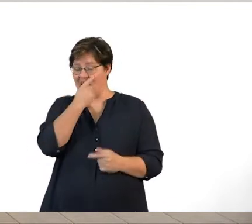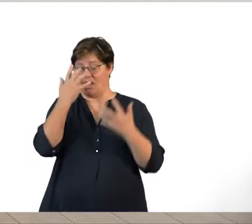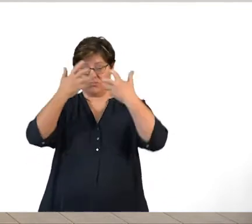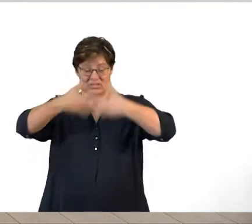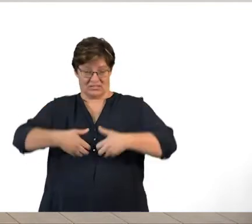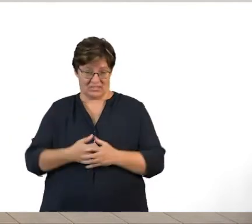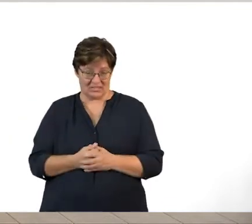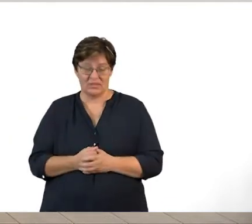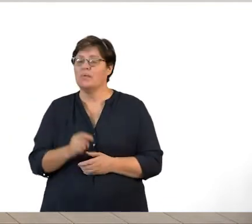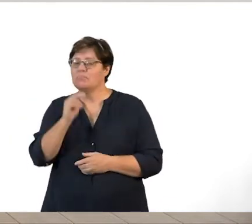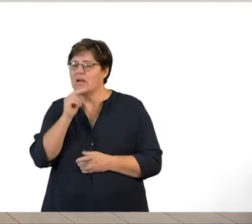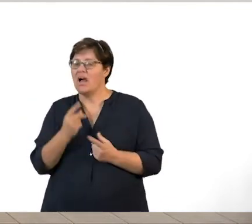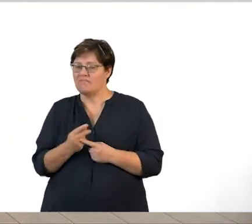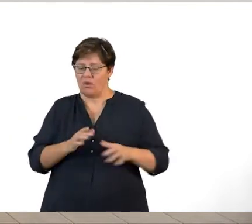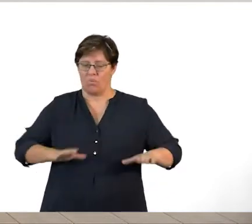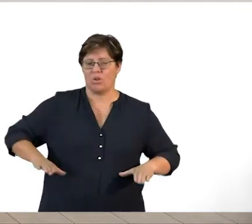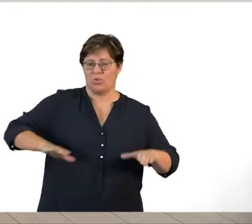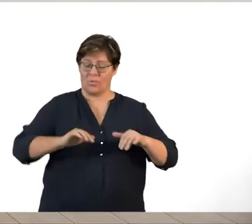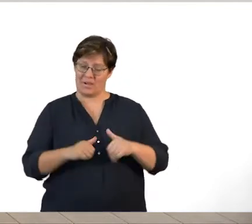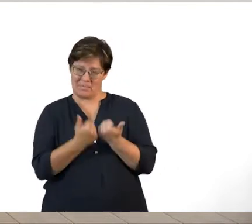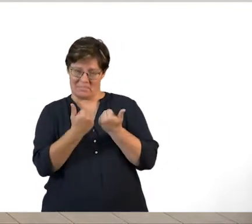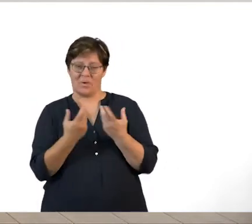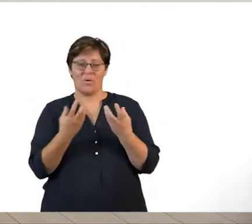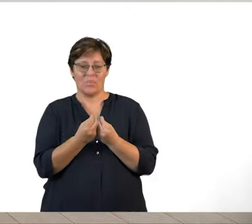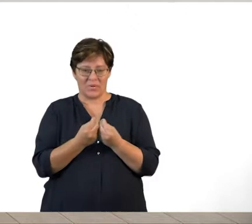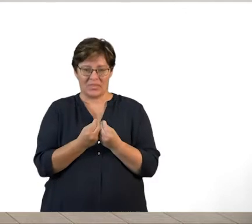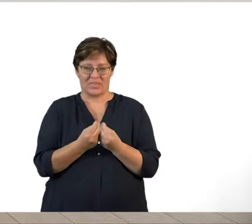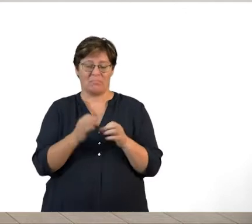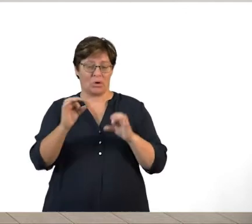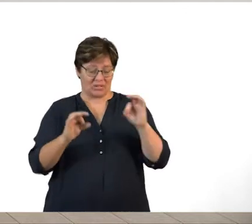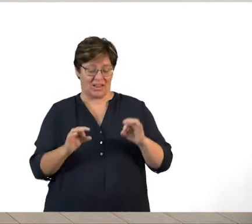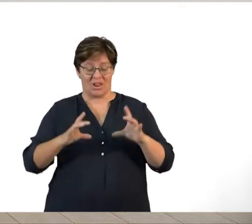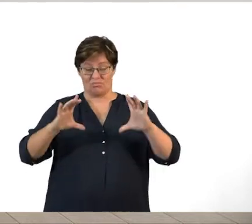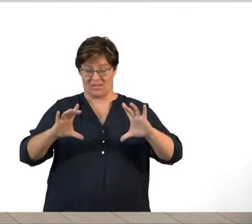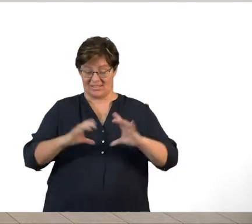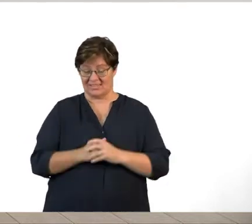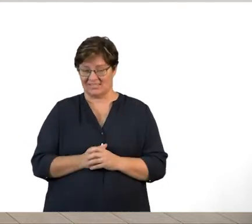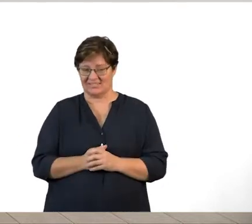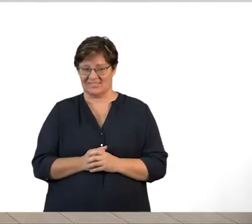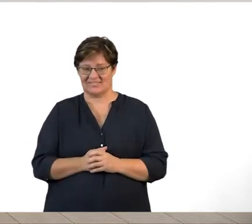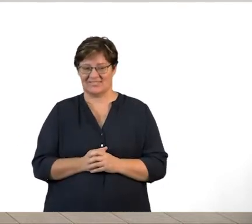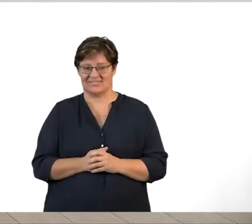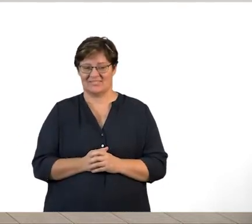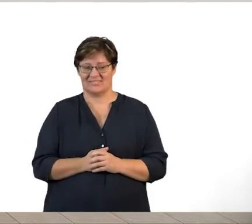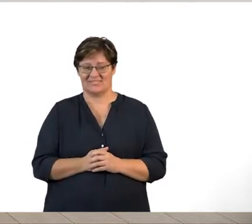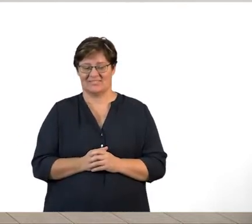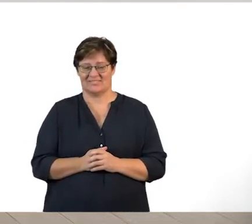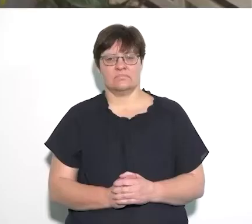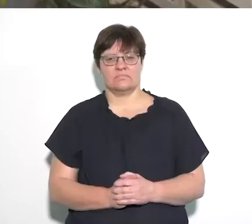hand-eye coordination, and we'll be making a hula hoop game with bottles and rings. Let's have